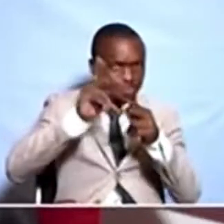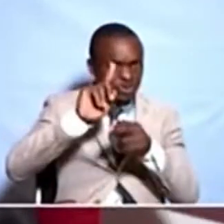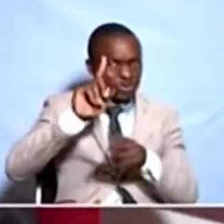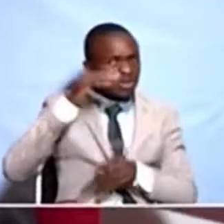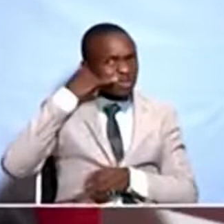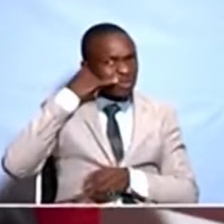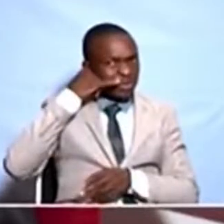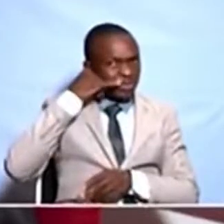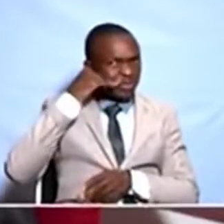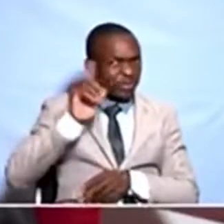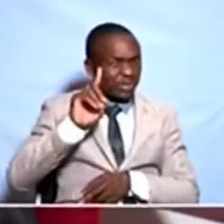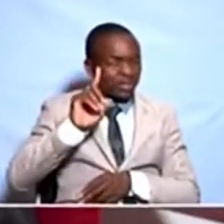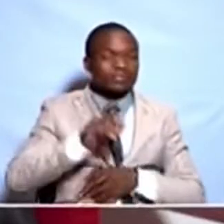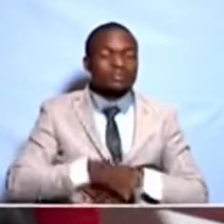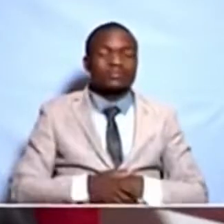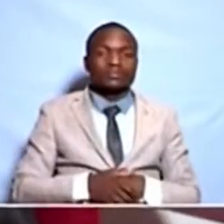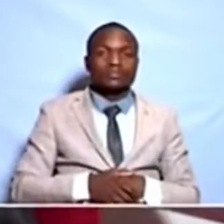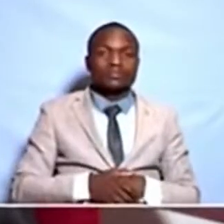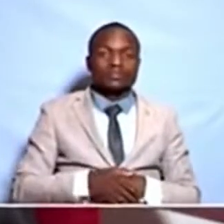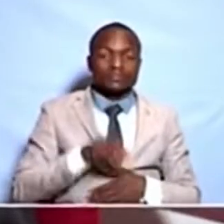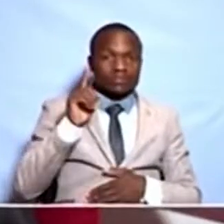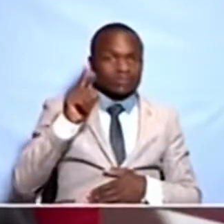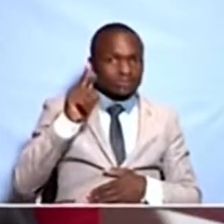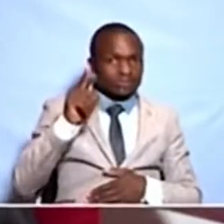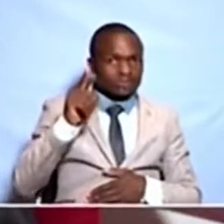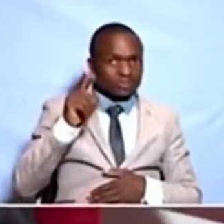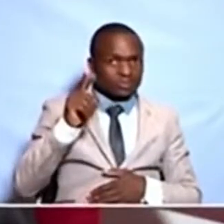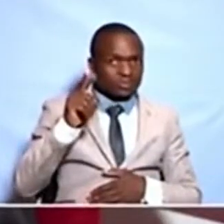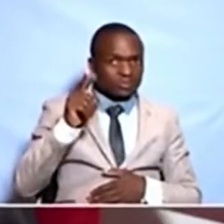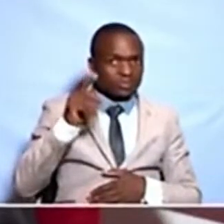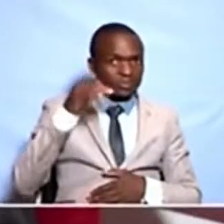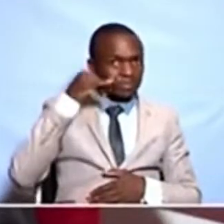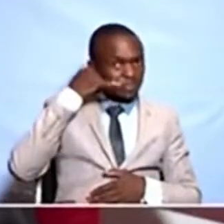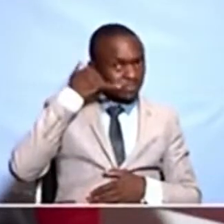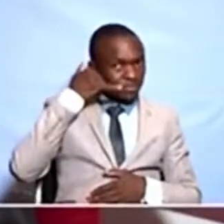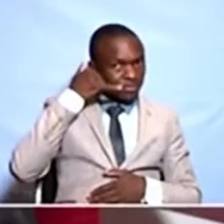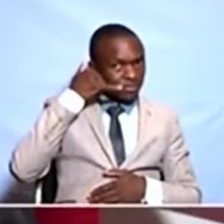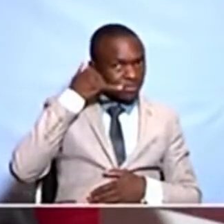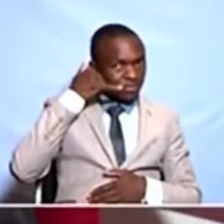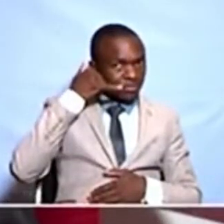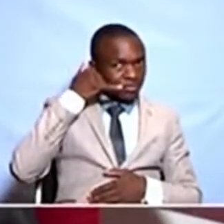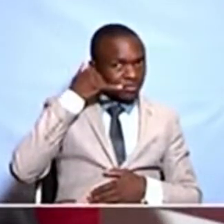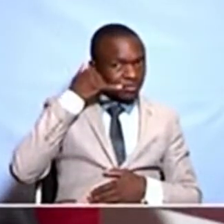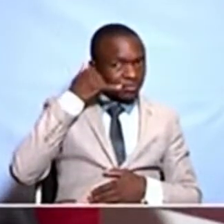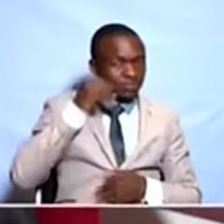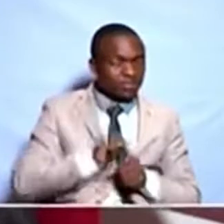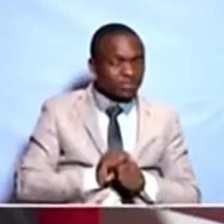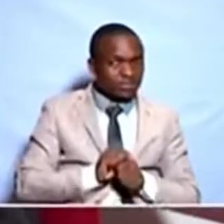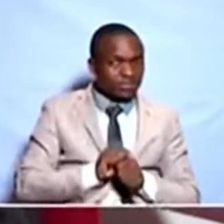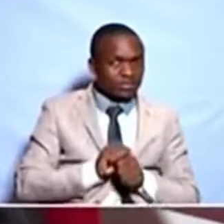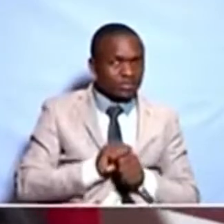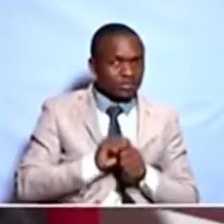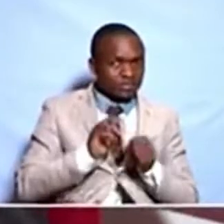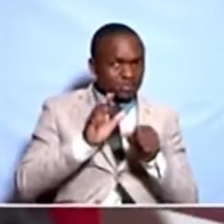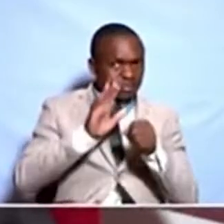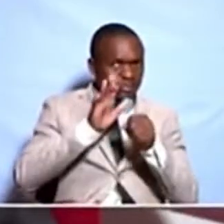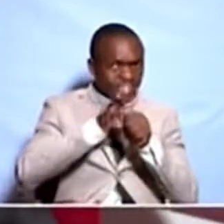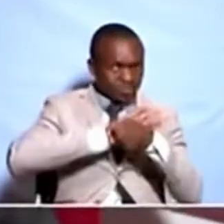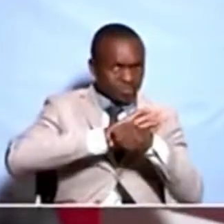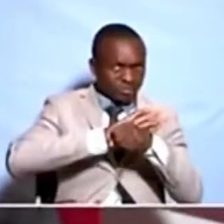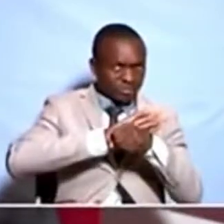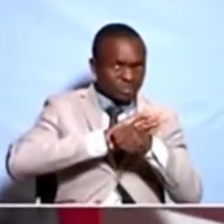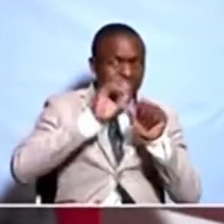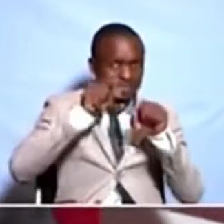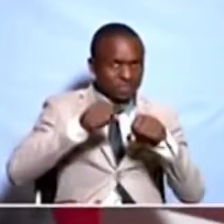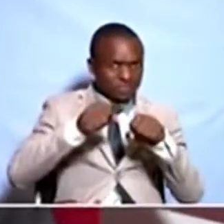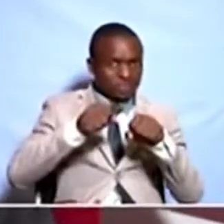from? I'm Eric Pikakoma calling from Chiravombwe. Yes, please. You can go ahead with your